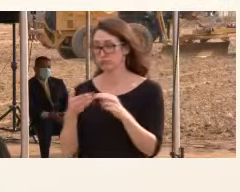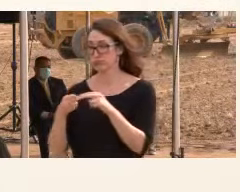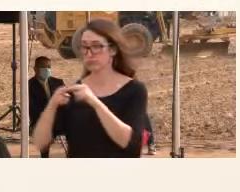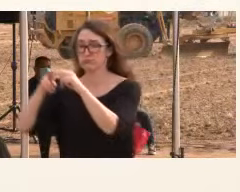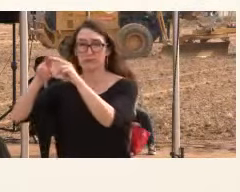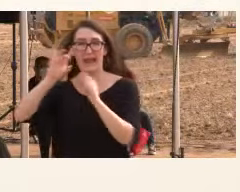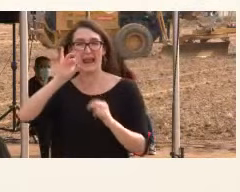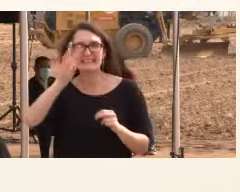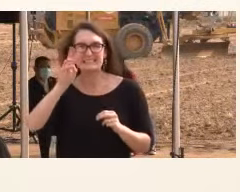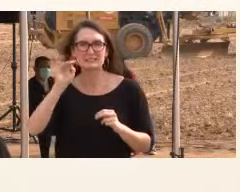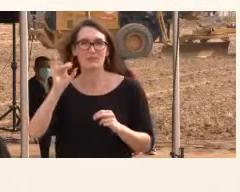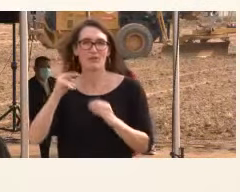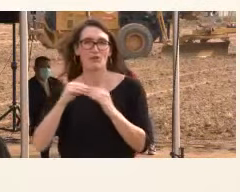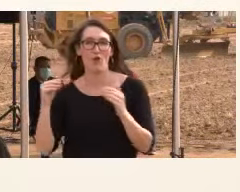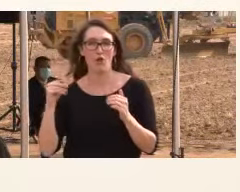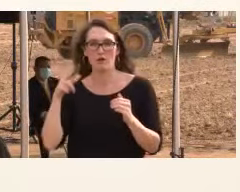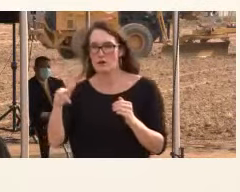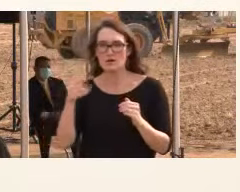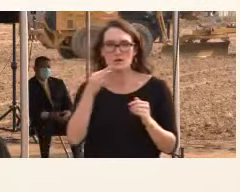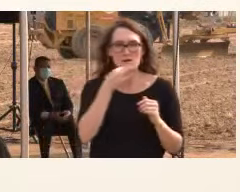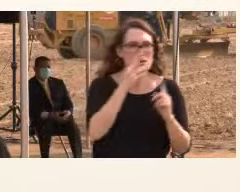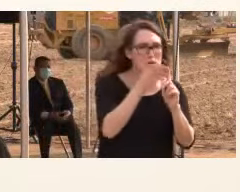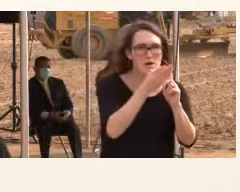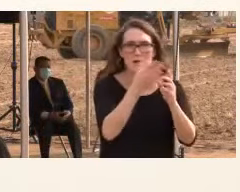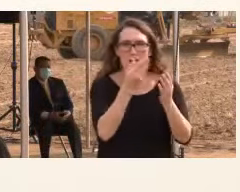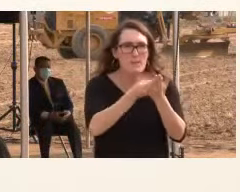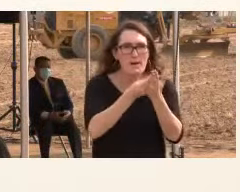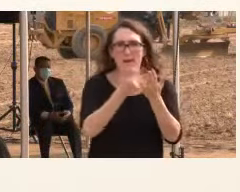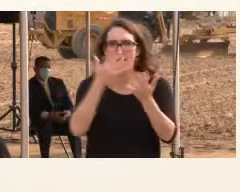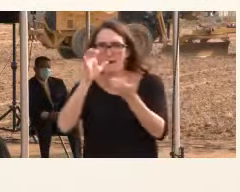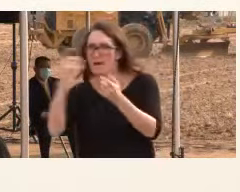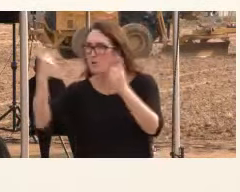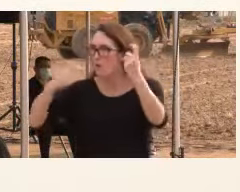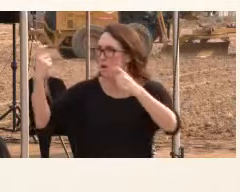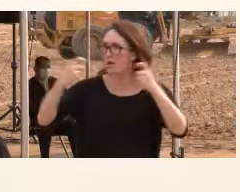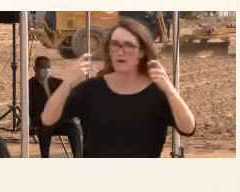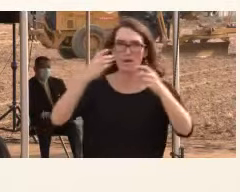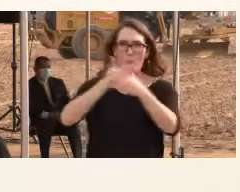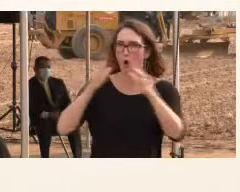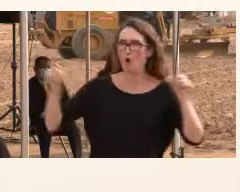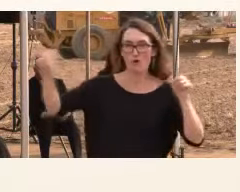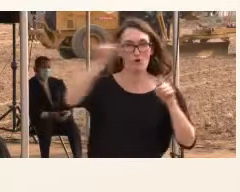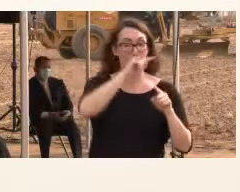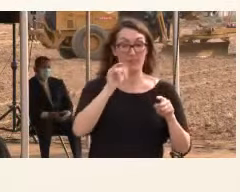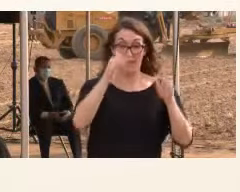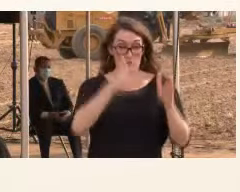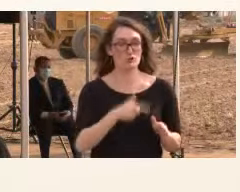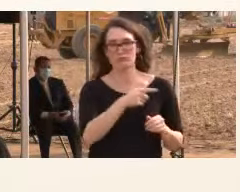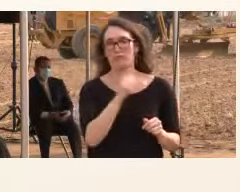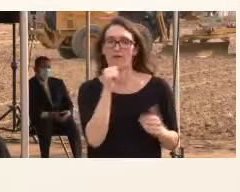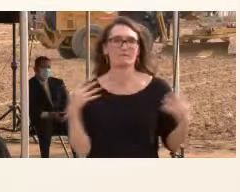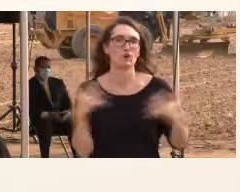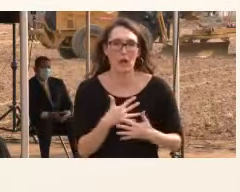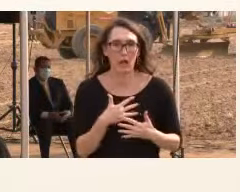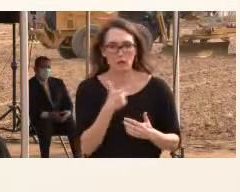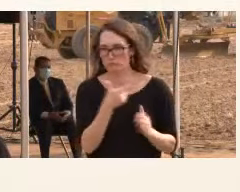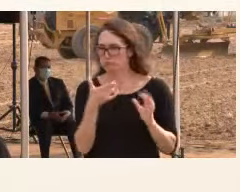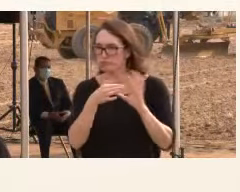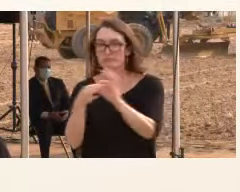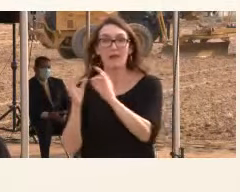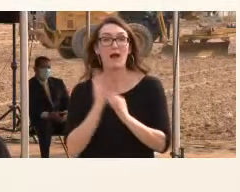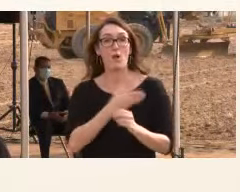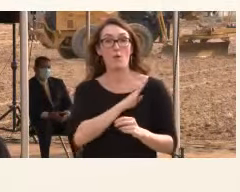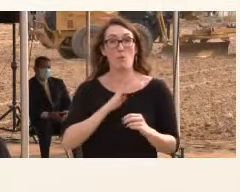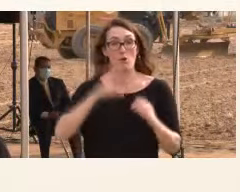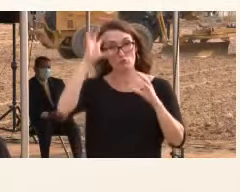project by leveraging funds and partnering with new partners. Someone who is not afraid to partner, our board